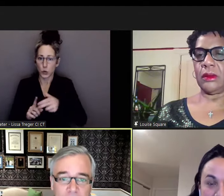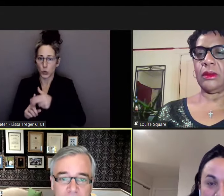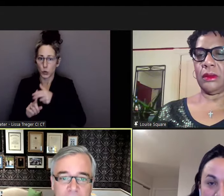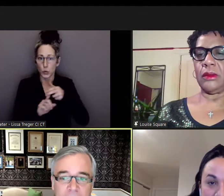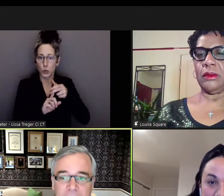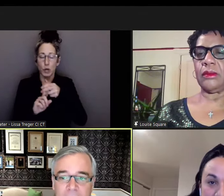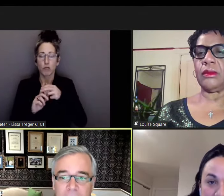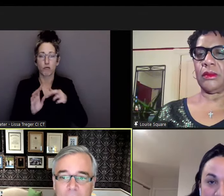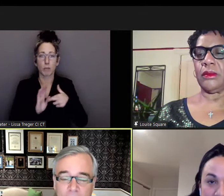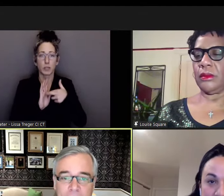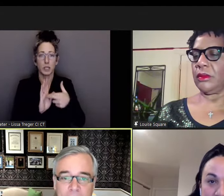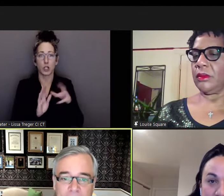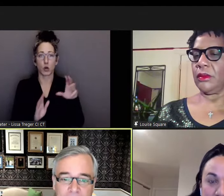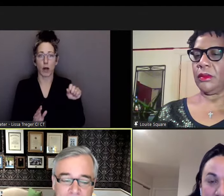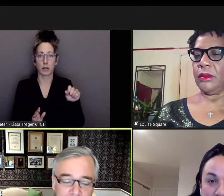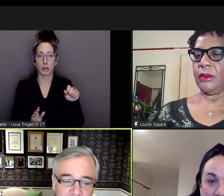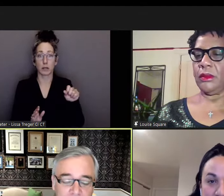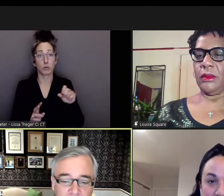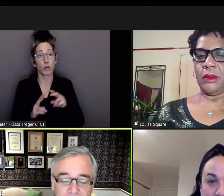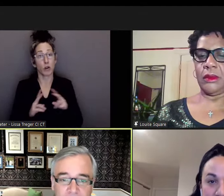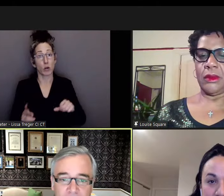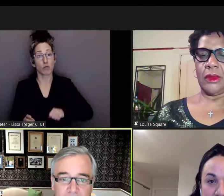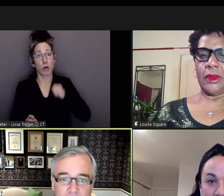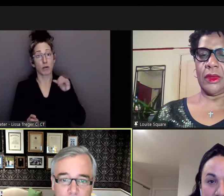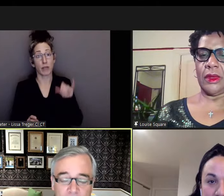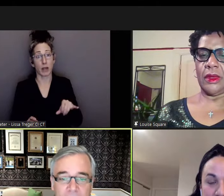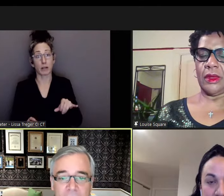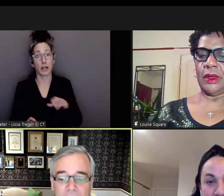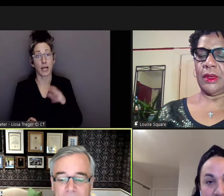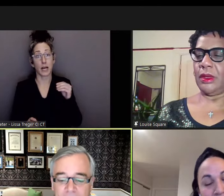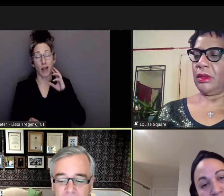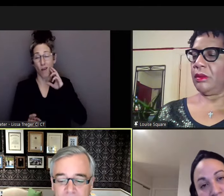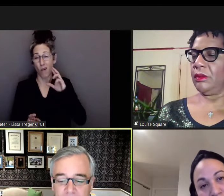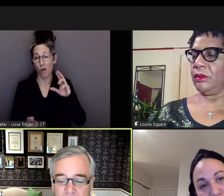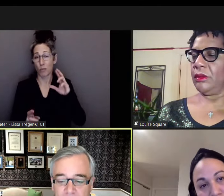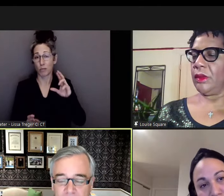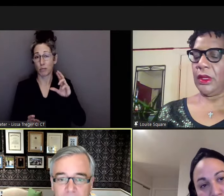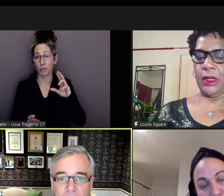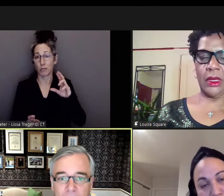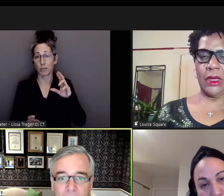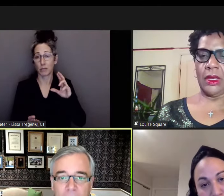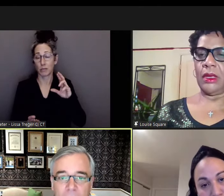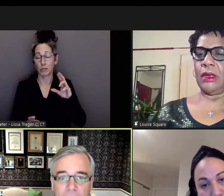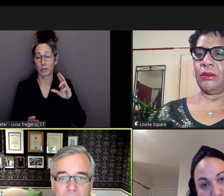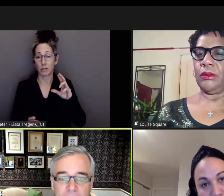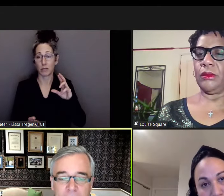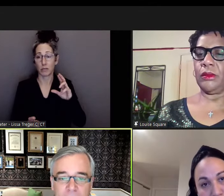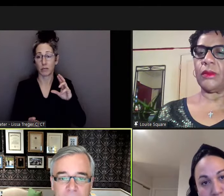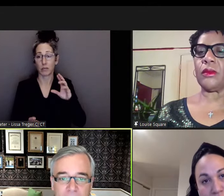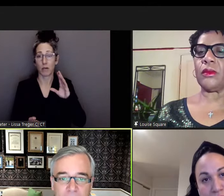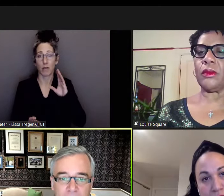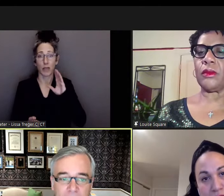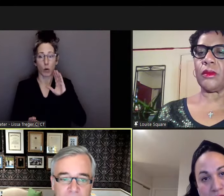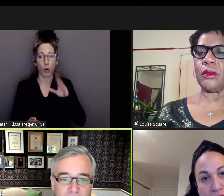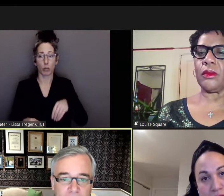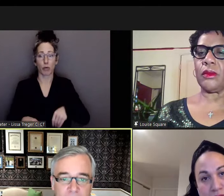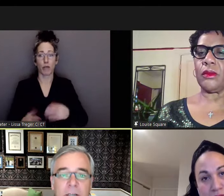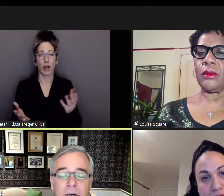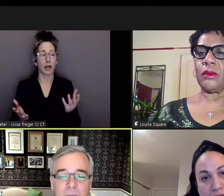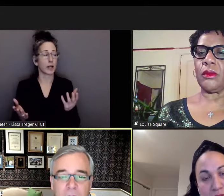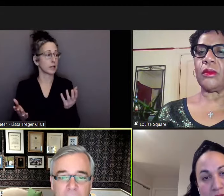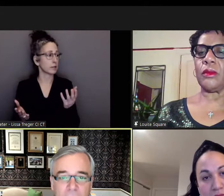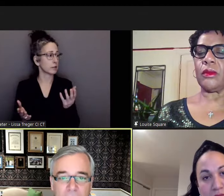as close as we could. And we're very proud of that effort. And I hope that effort will give a degree